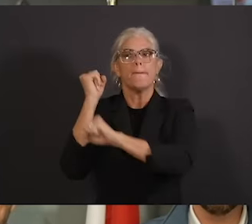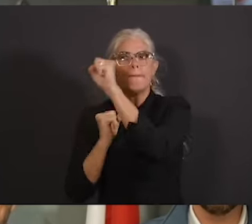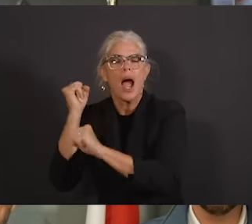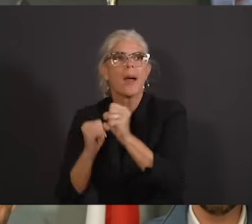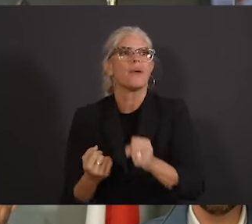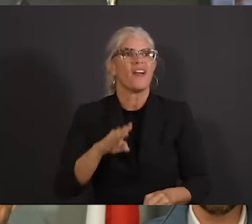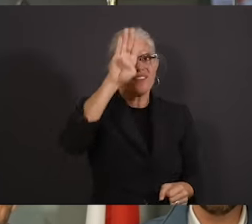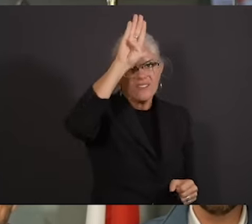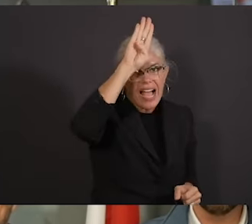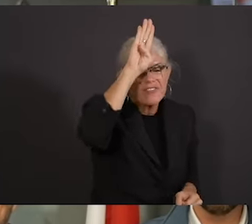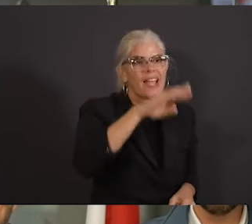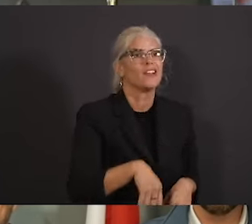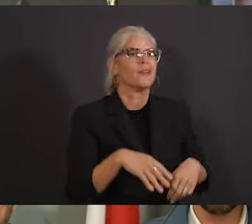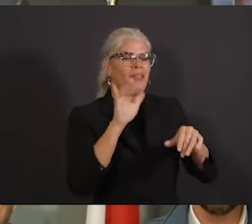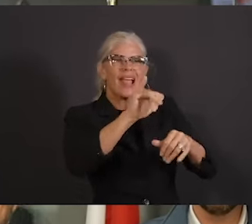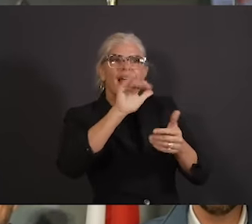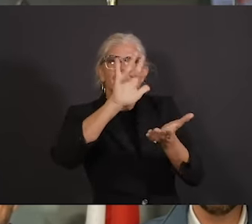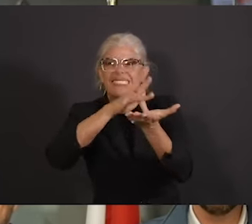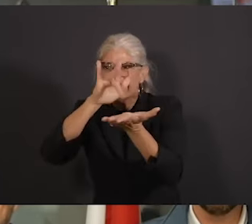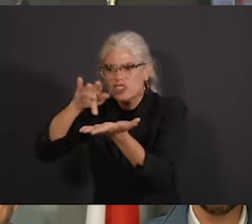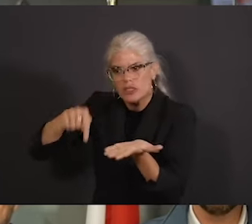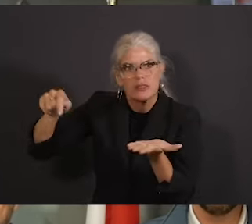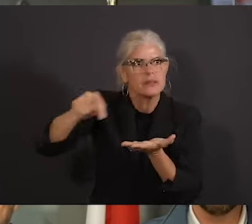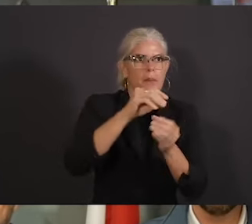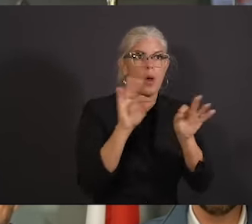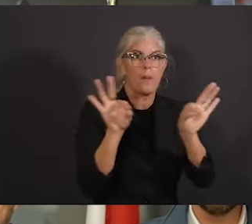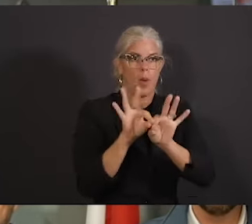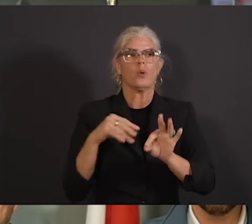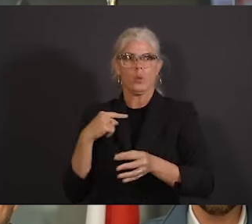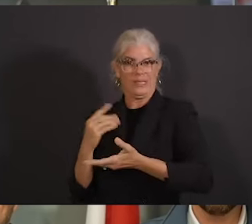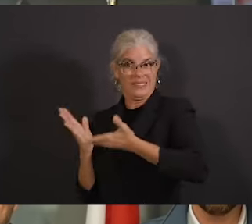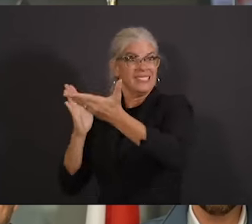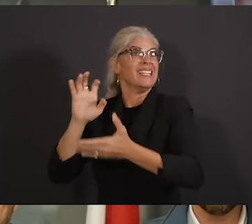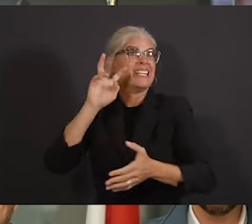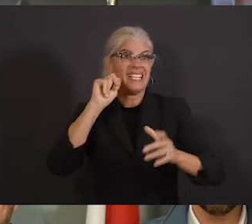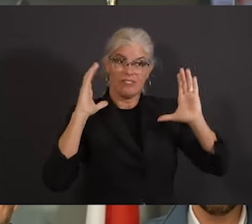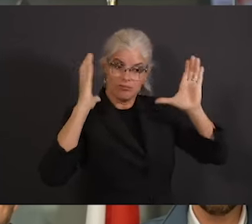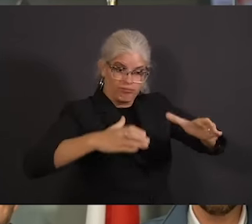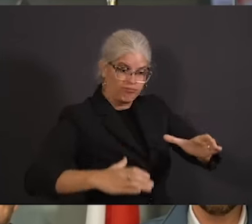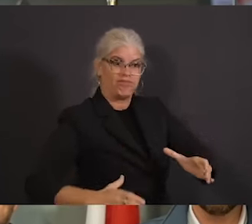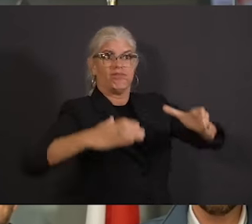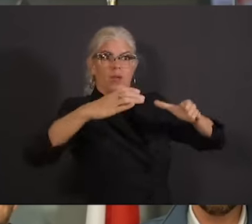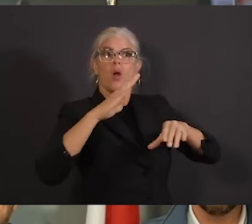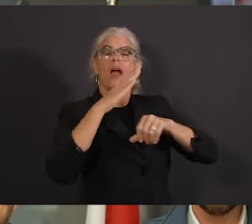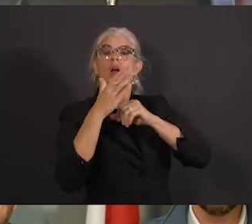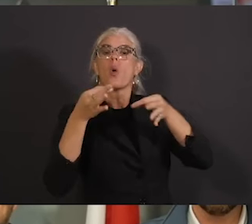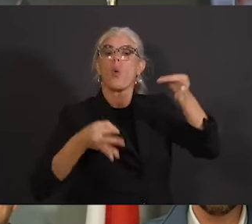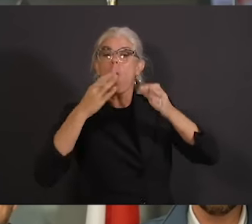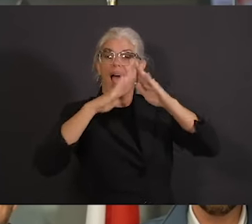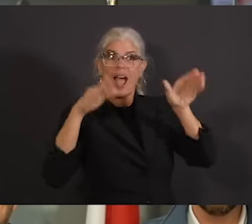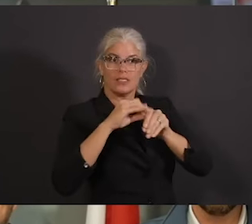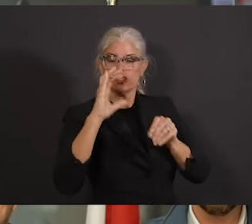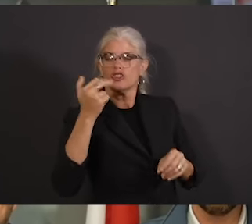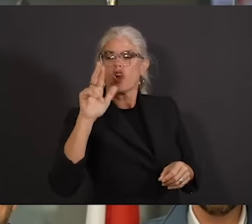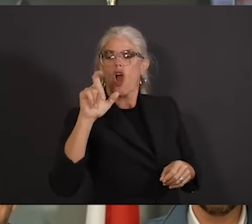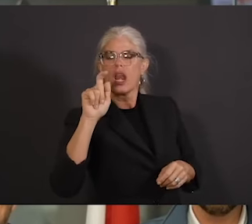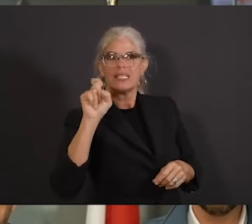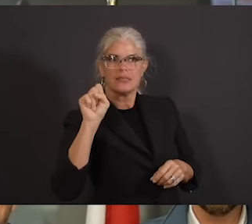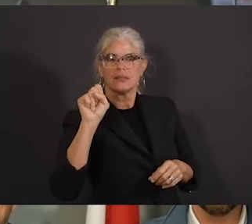route to the courthouse in Charlotte County, hospital in Kissimmee, master pump station in St. Pete, and a